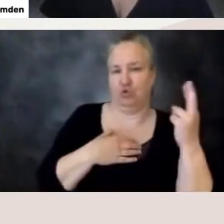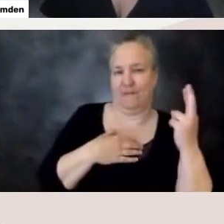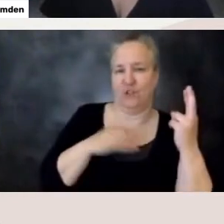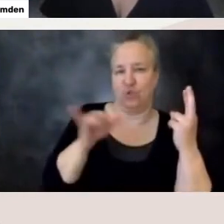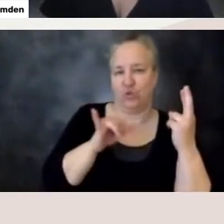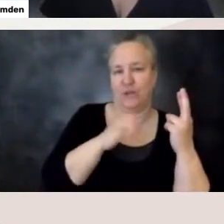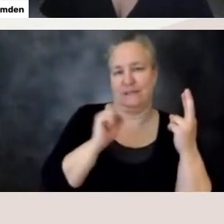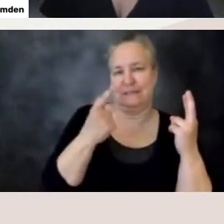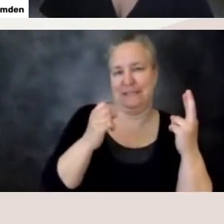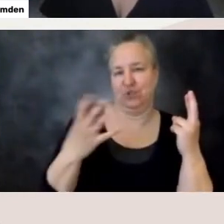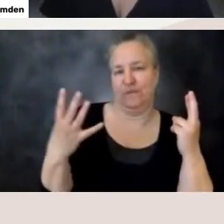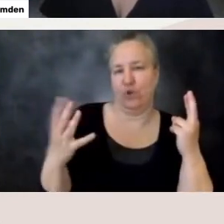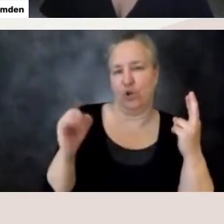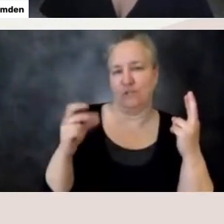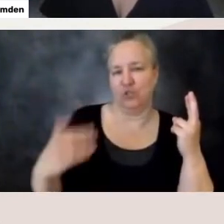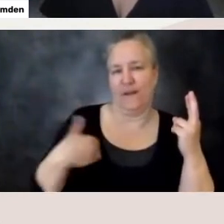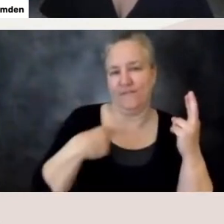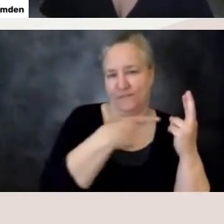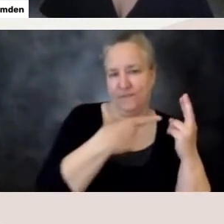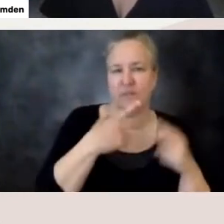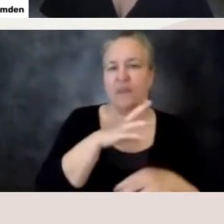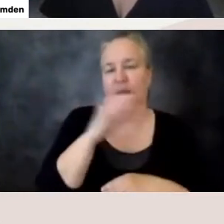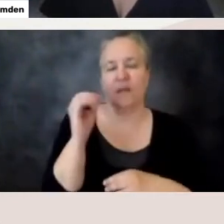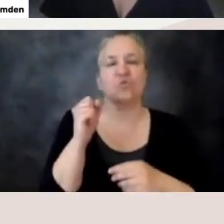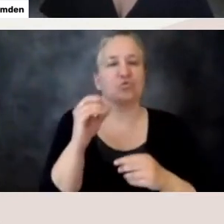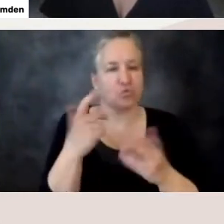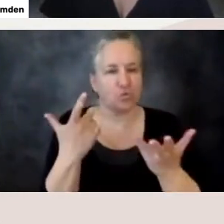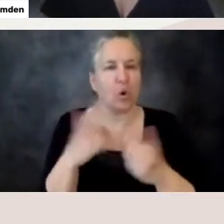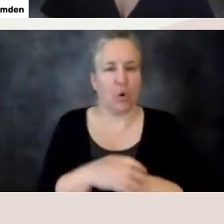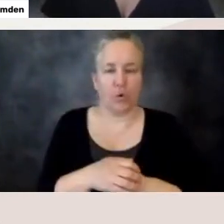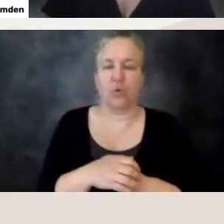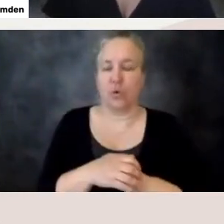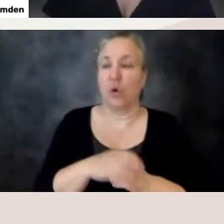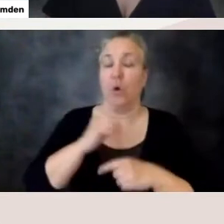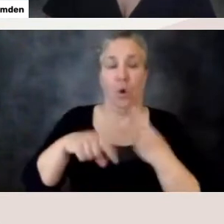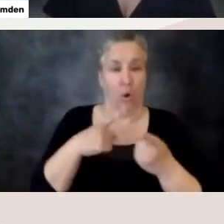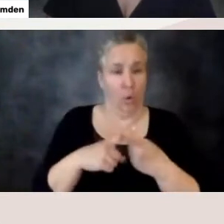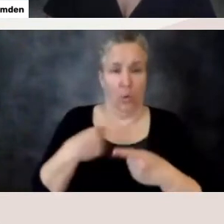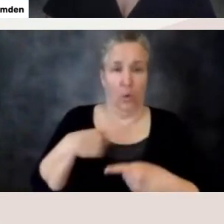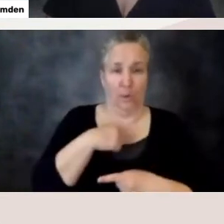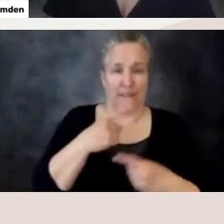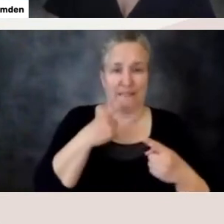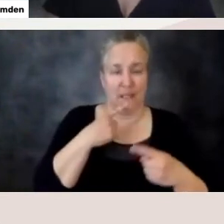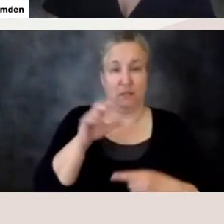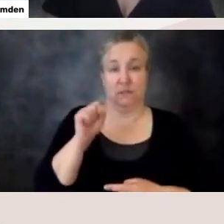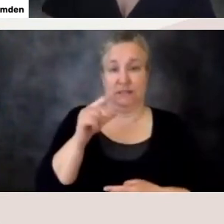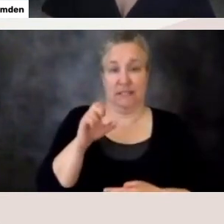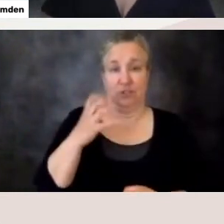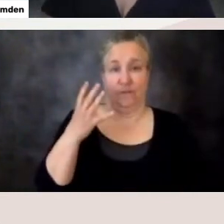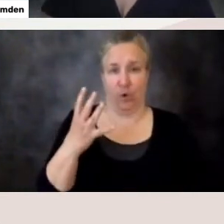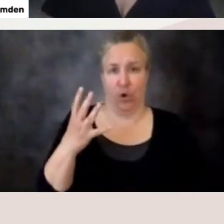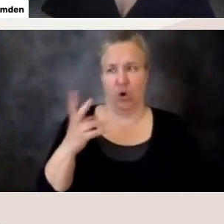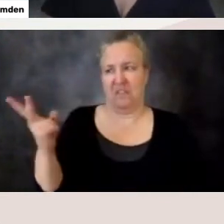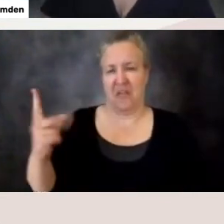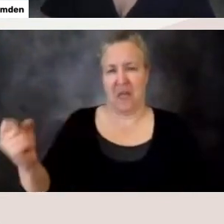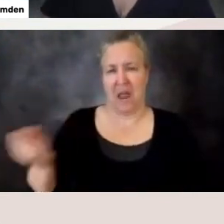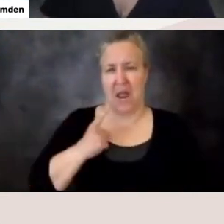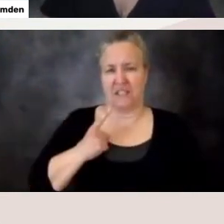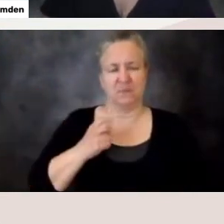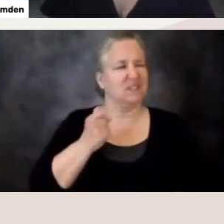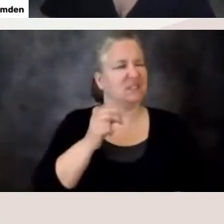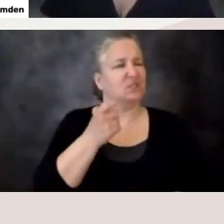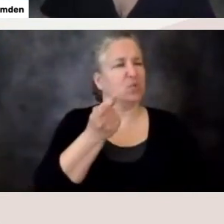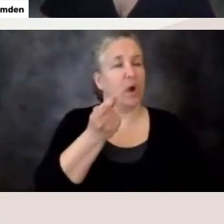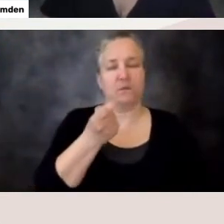has stage 4 cancer. And so as soon as we said stage 4, they asked what stage it was. We weren't going to tell